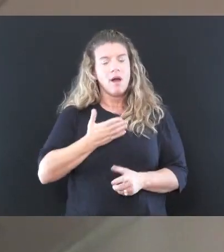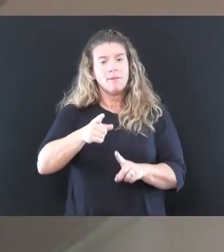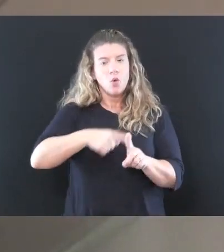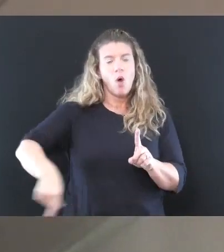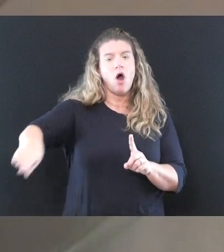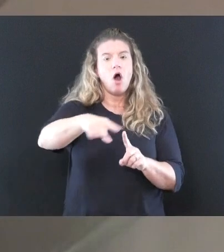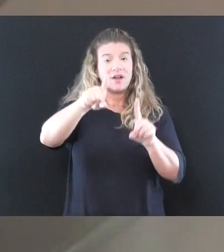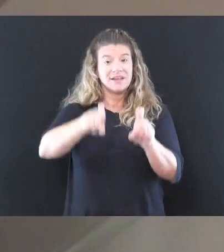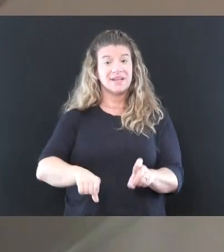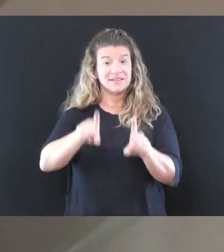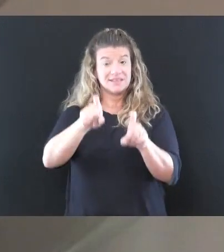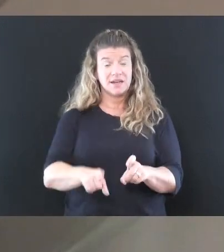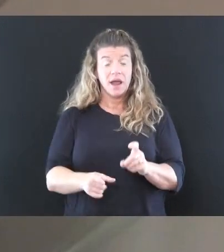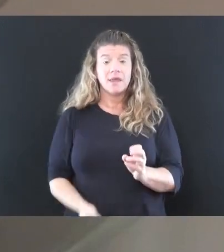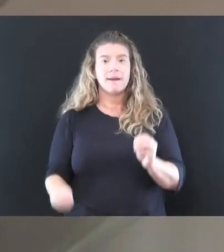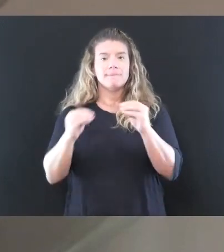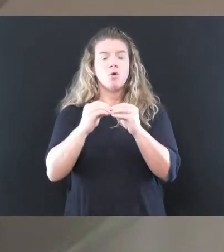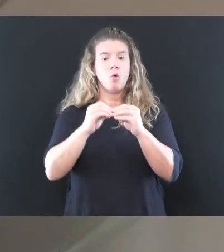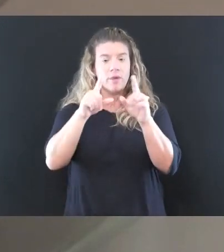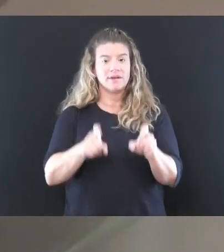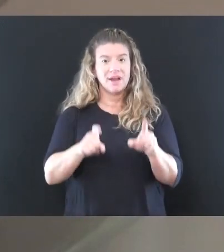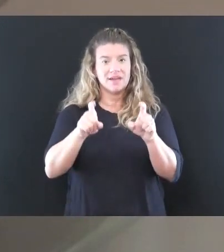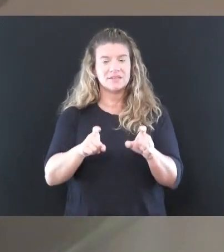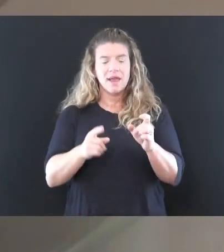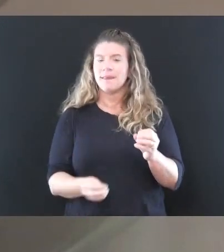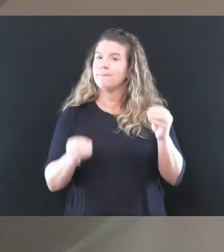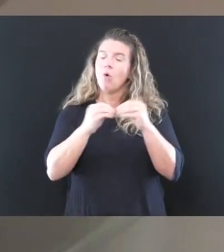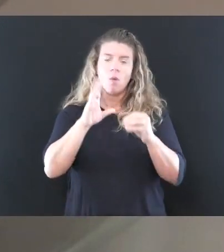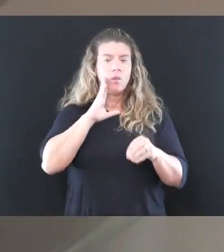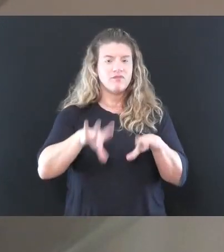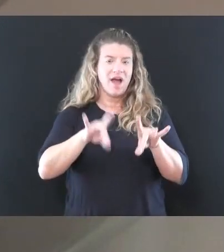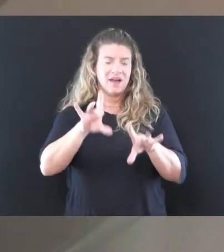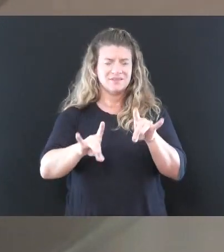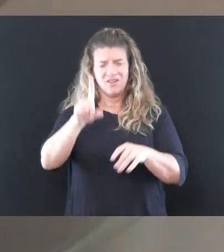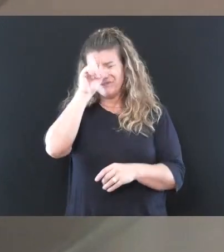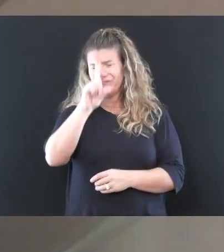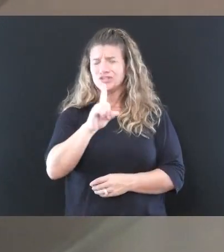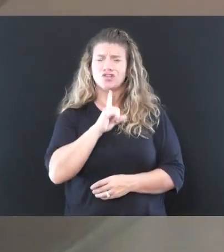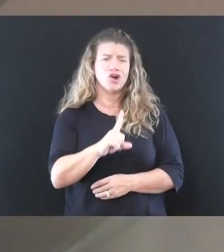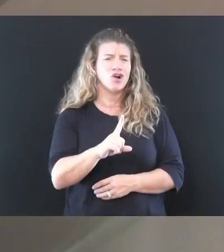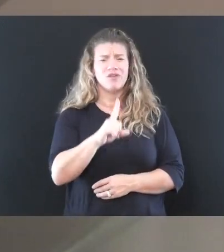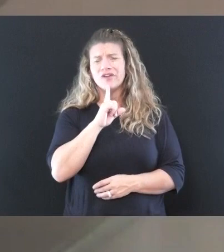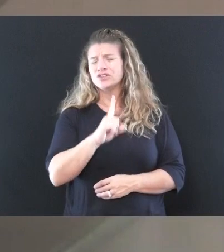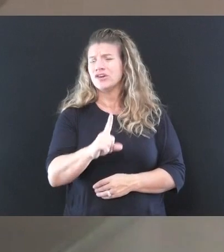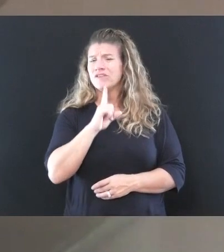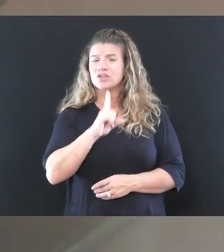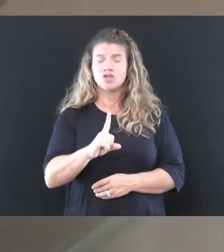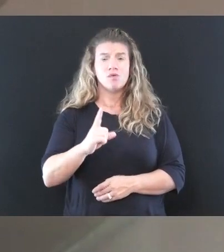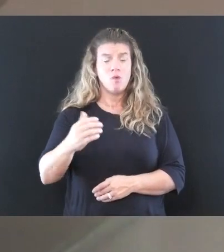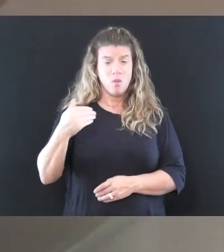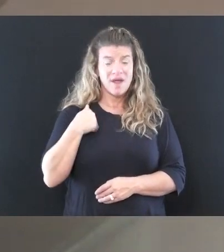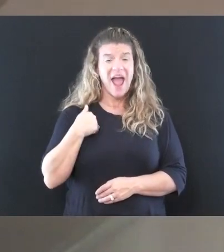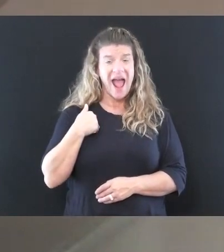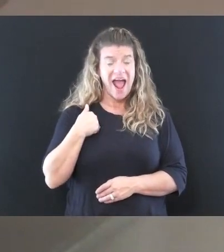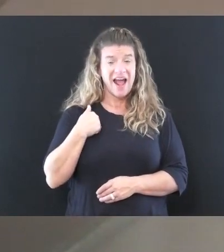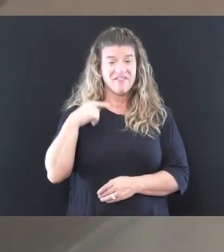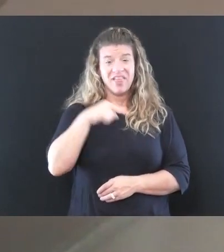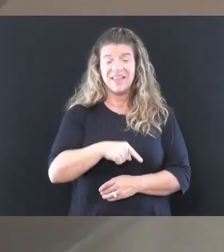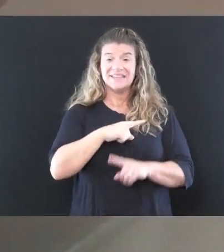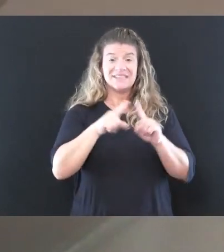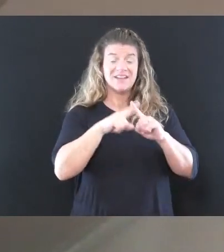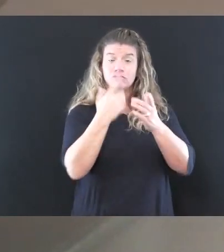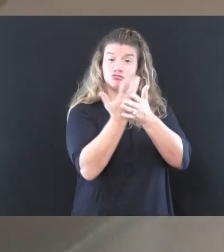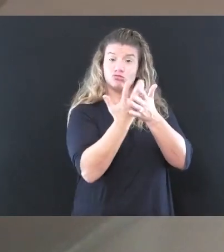And the more we test, the more we find, as the governor said. So absolutely, when we have these screening